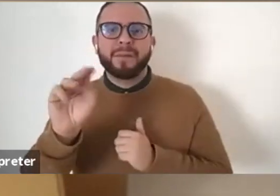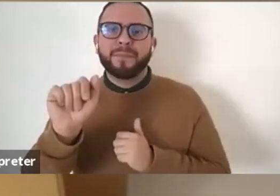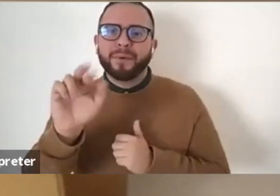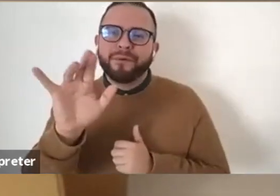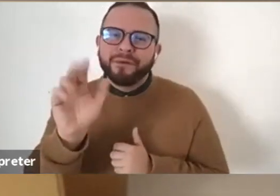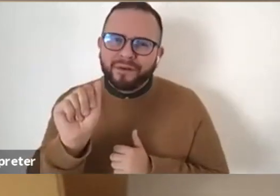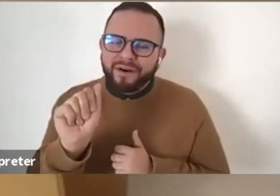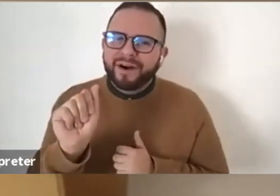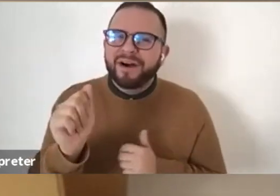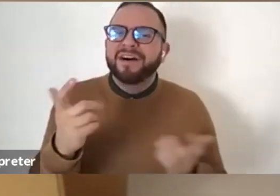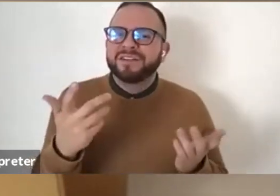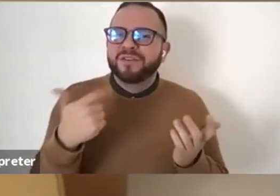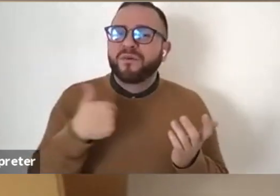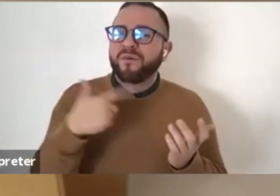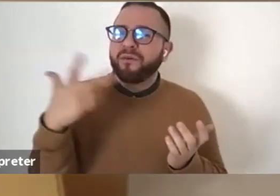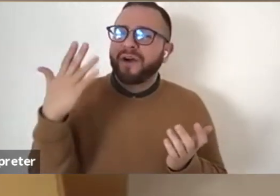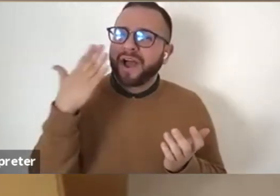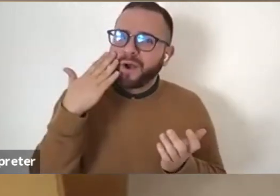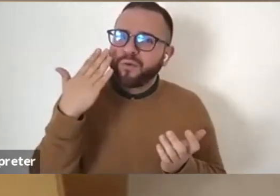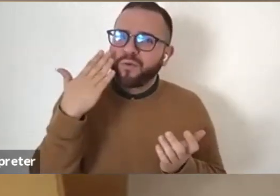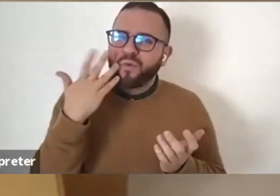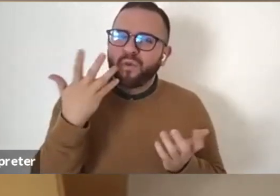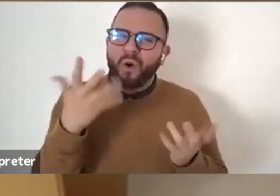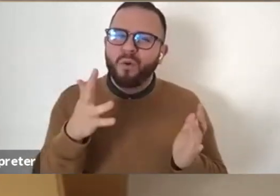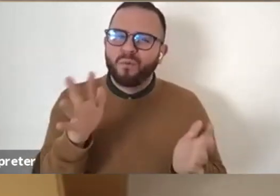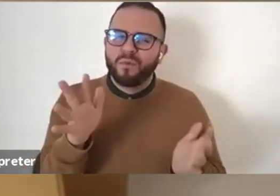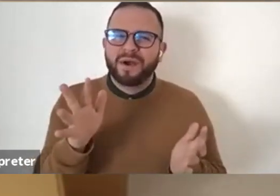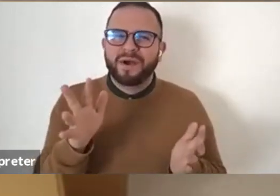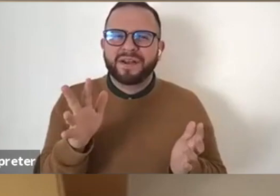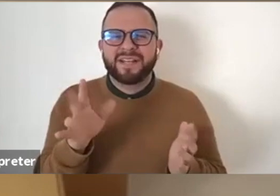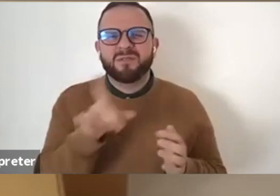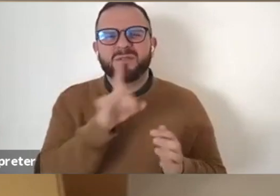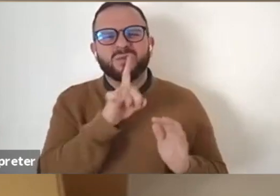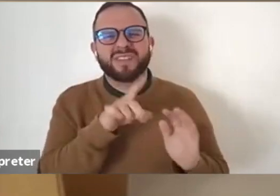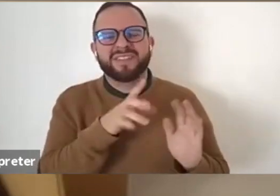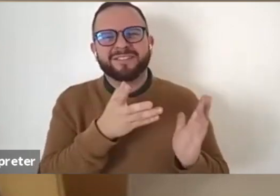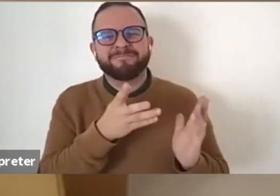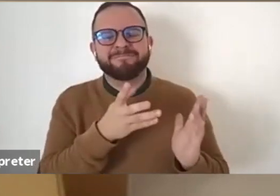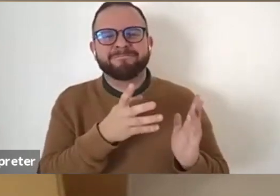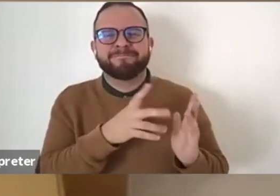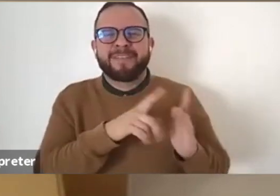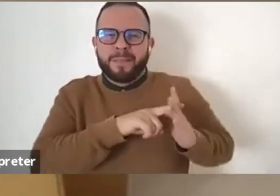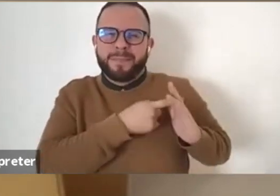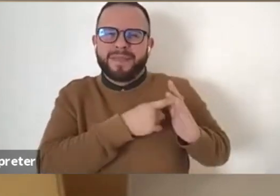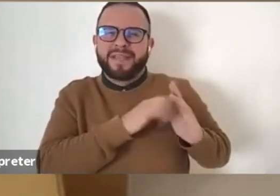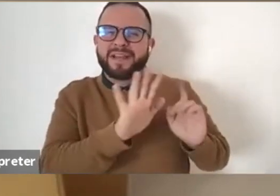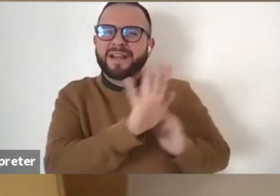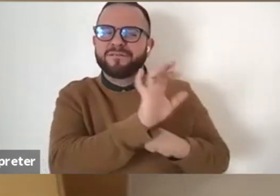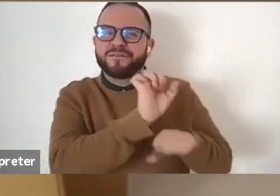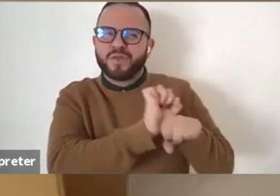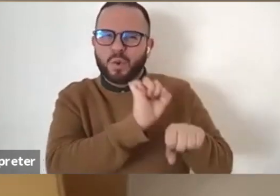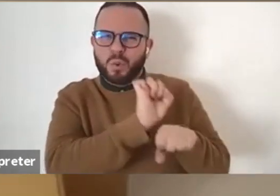it's really on the beginning of their work. So